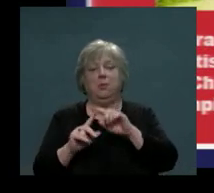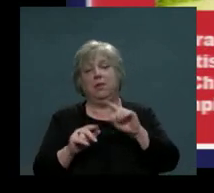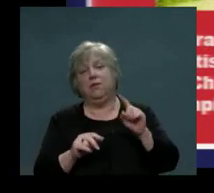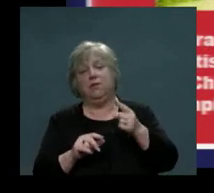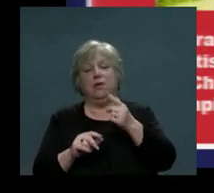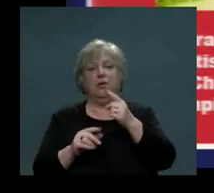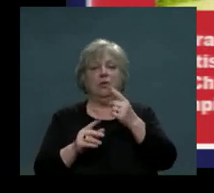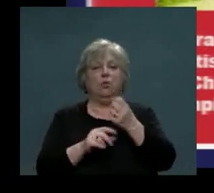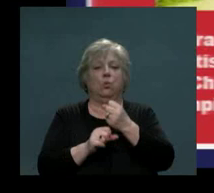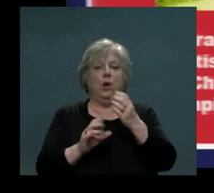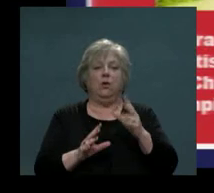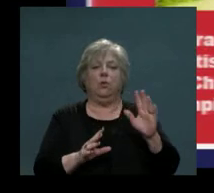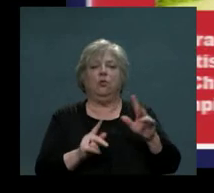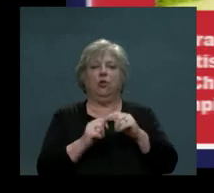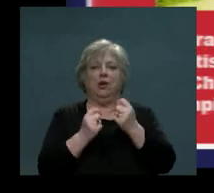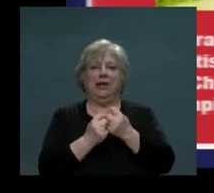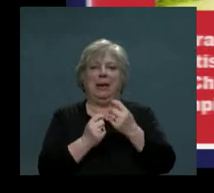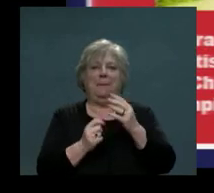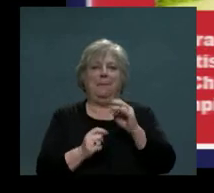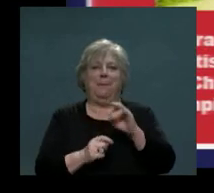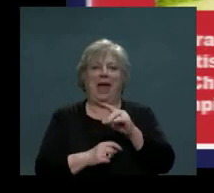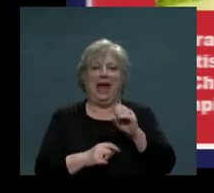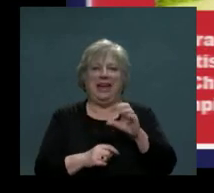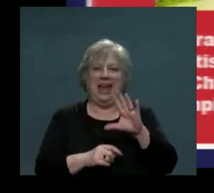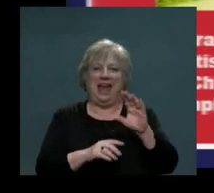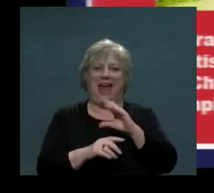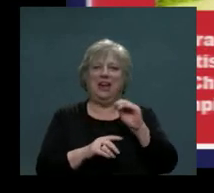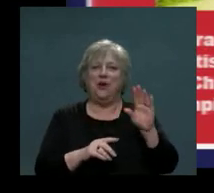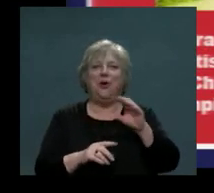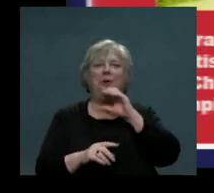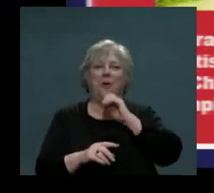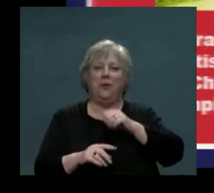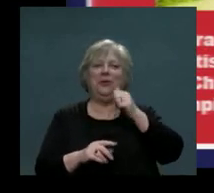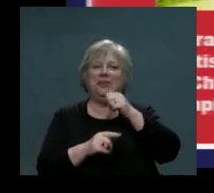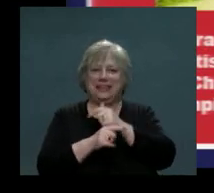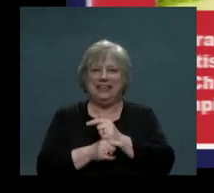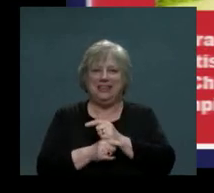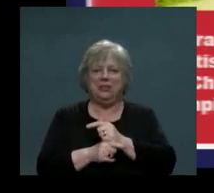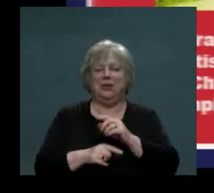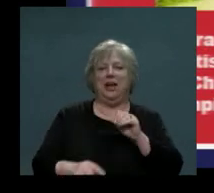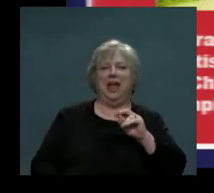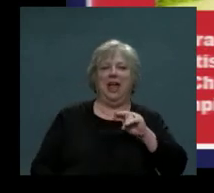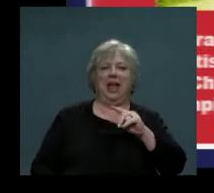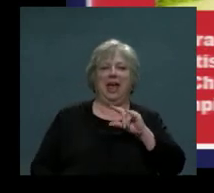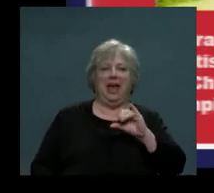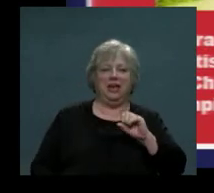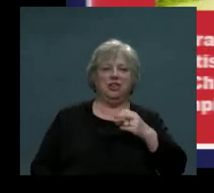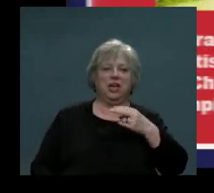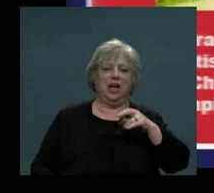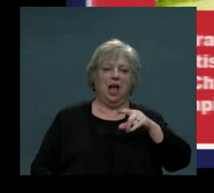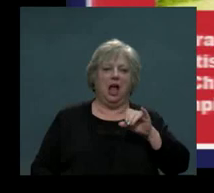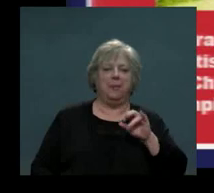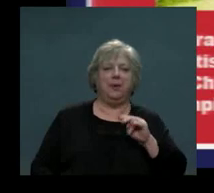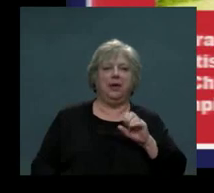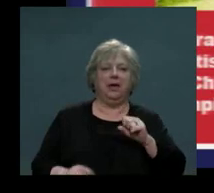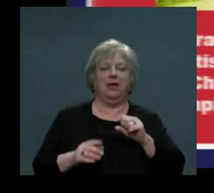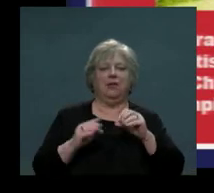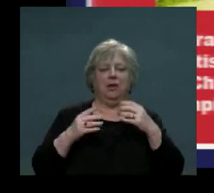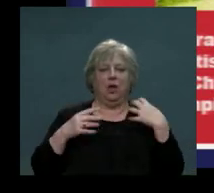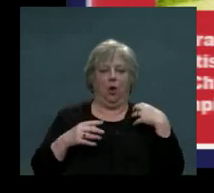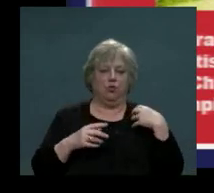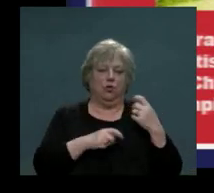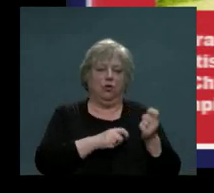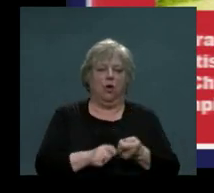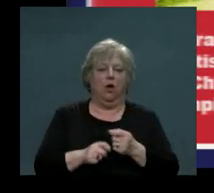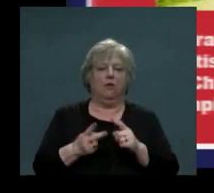a teammate and her older sister. Angie Hopkins coaches the girls' golf at Baptist Prep. Dr.